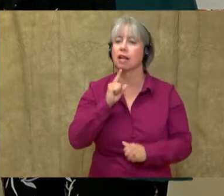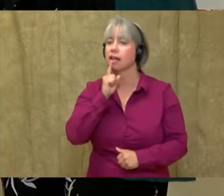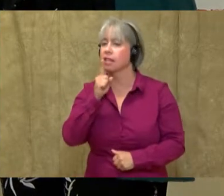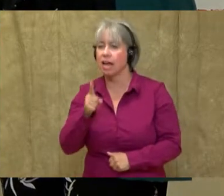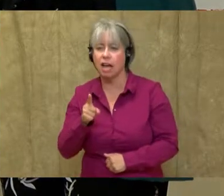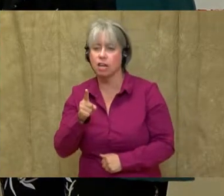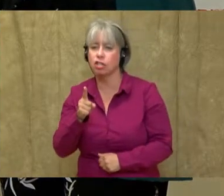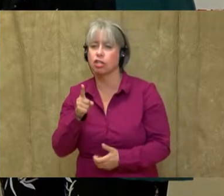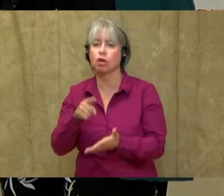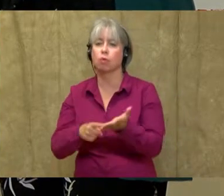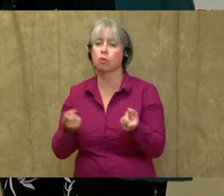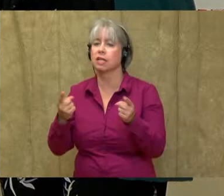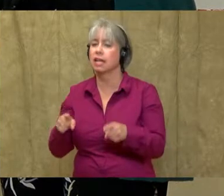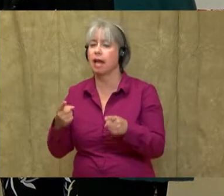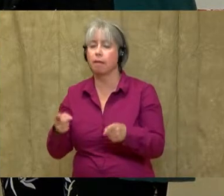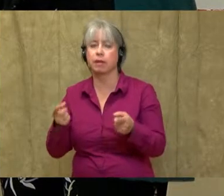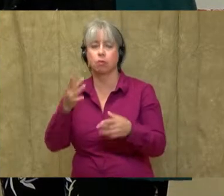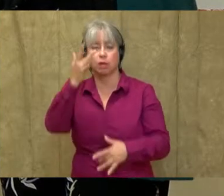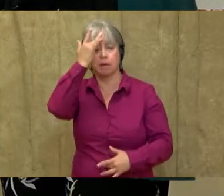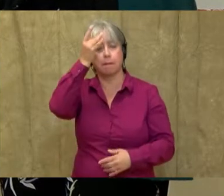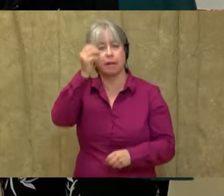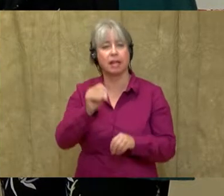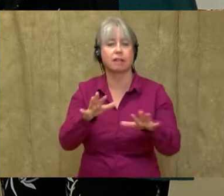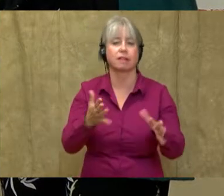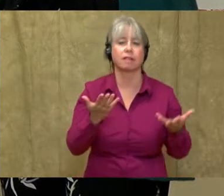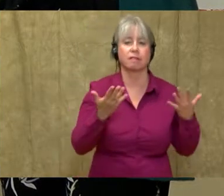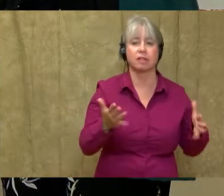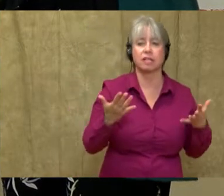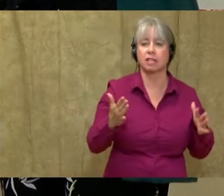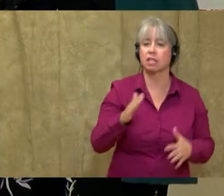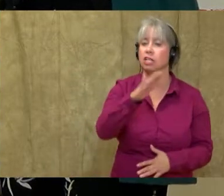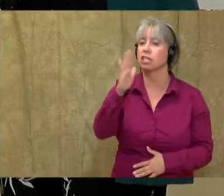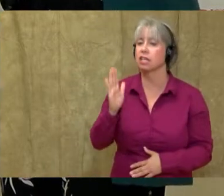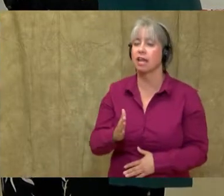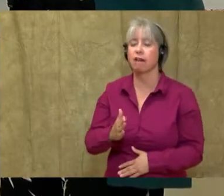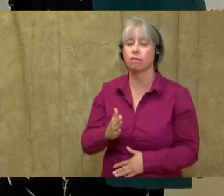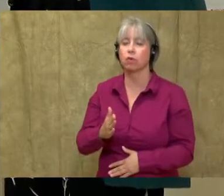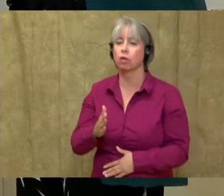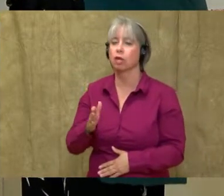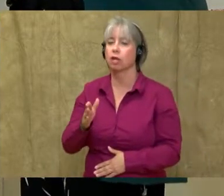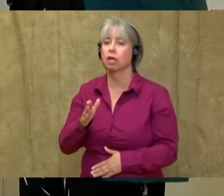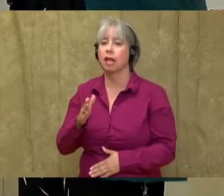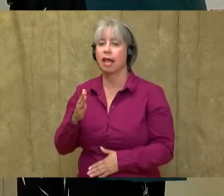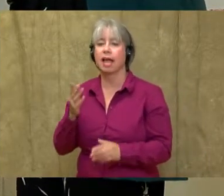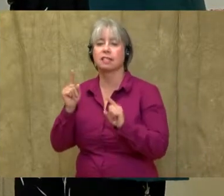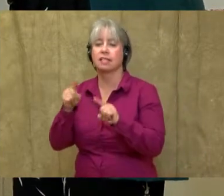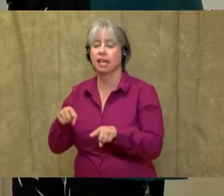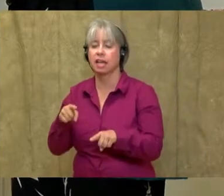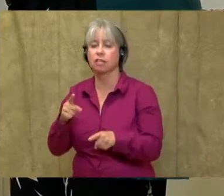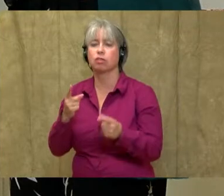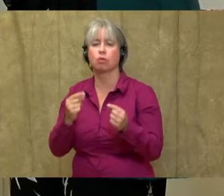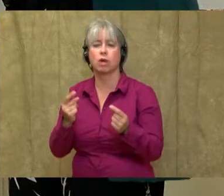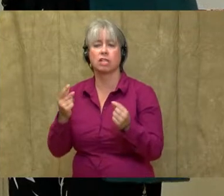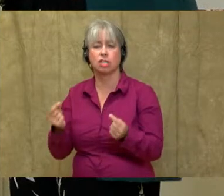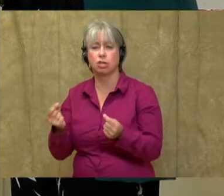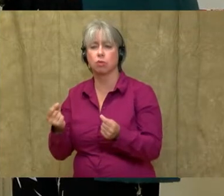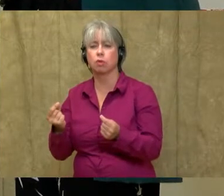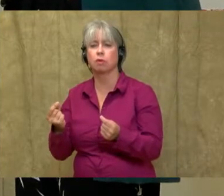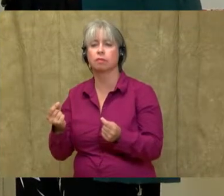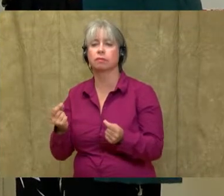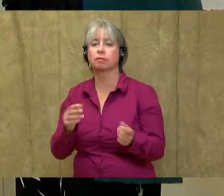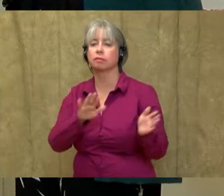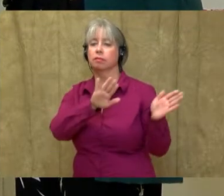come after the pandemic has ended. She never gets an answer to her question, what to do. Now let's go in and analyze our last